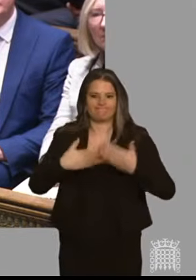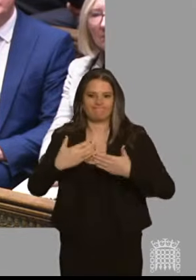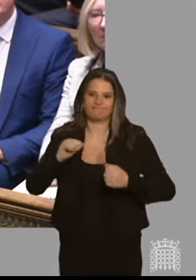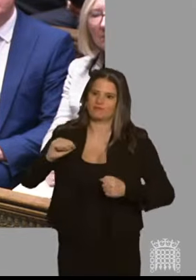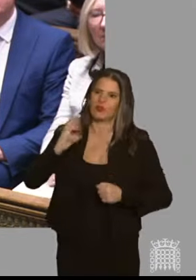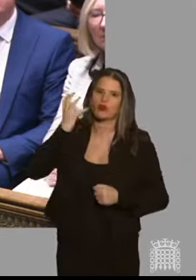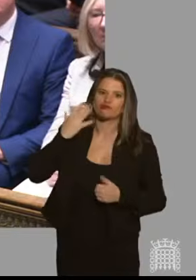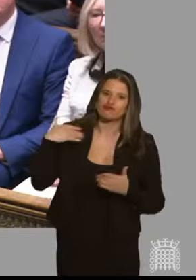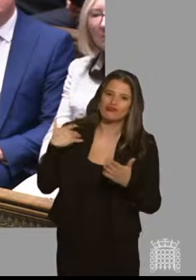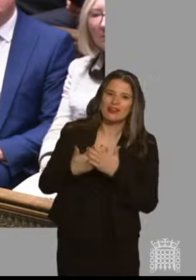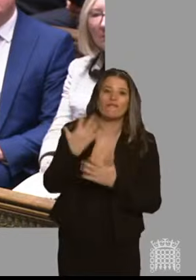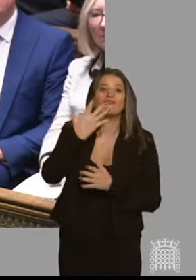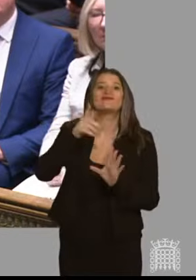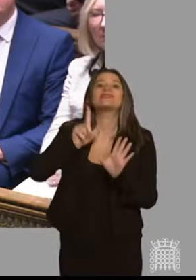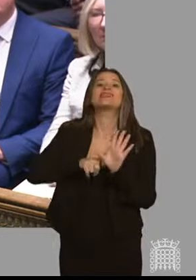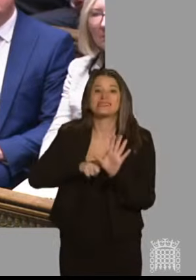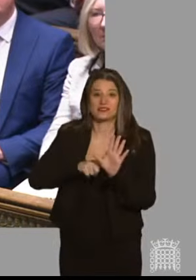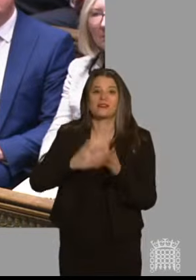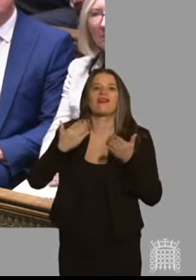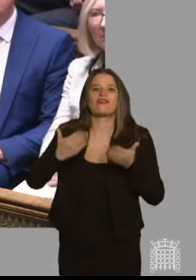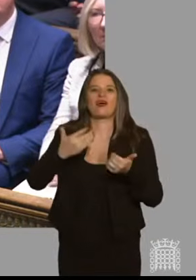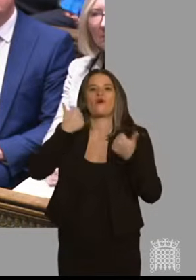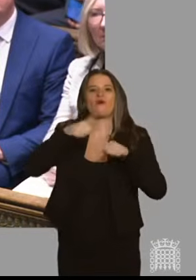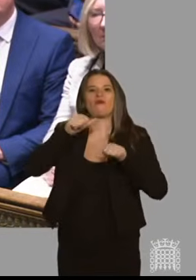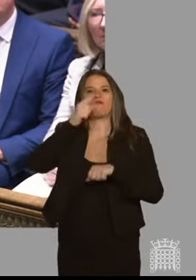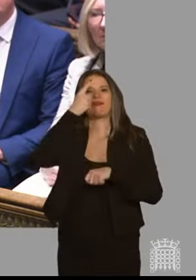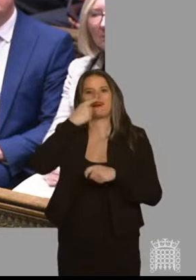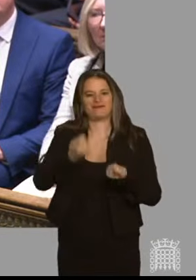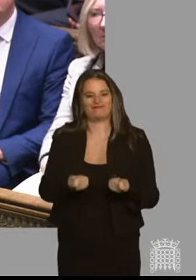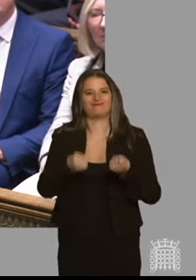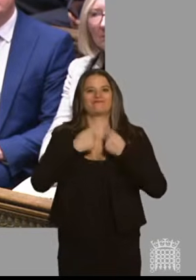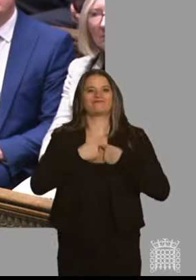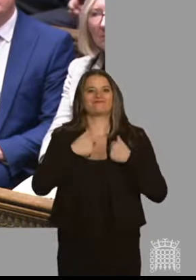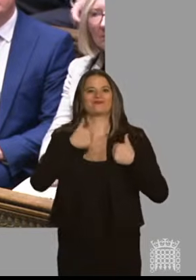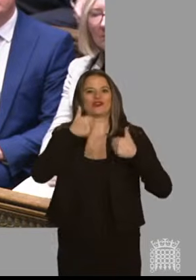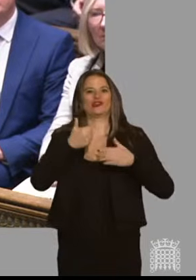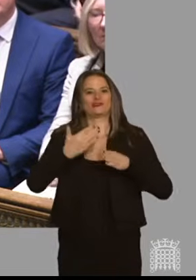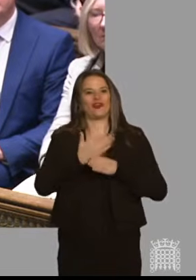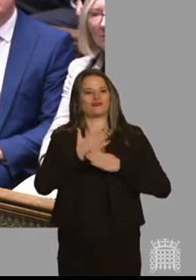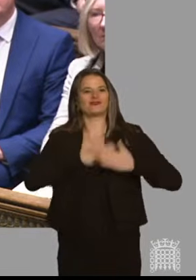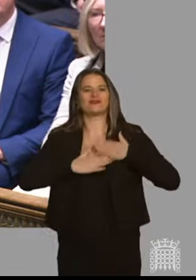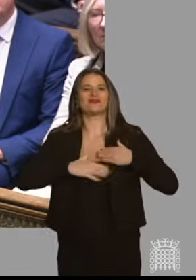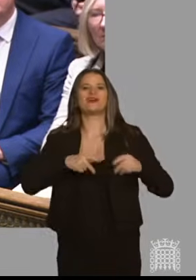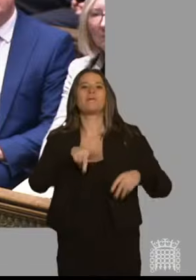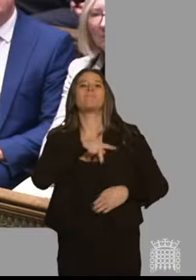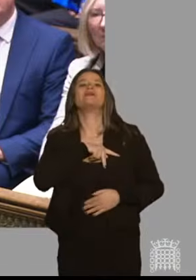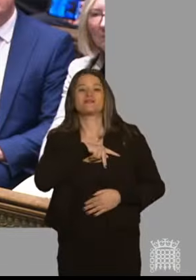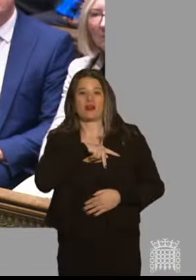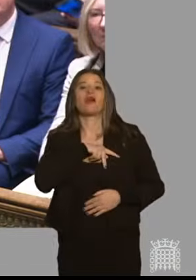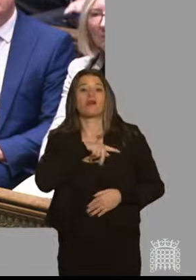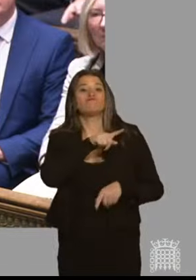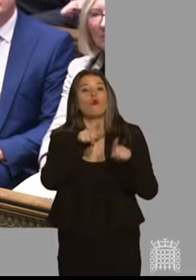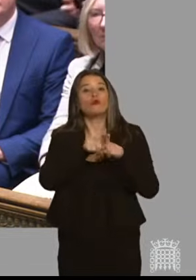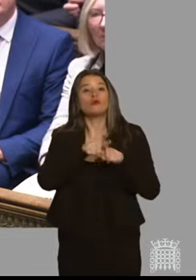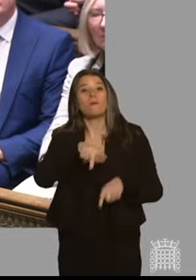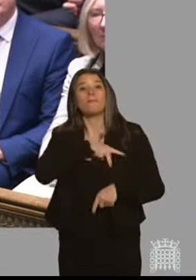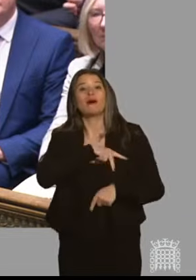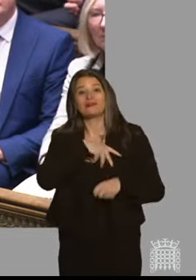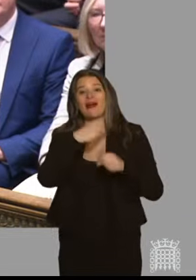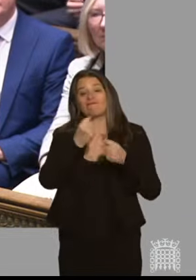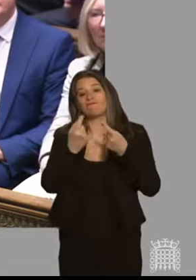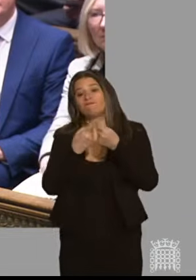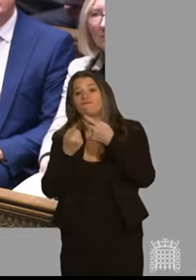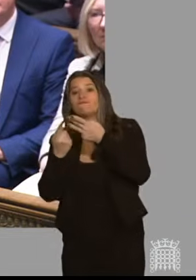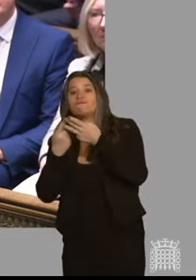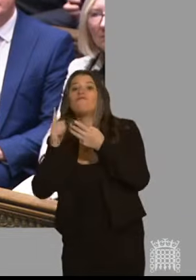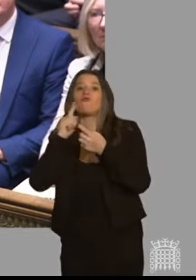service and the Coast Guard. But as I learnt on a recent visit to Bournemouth Hospital, where I met the dedicated staff there, no such